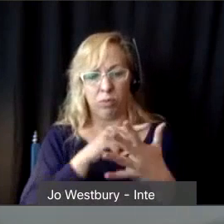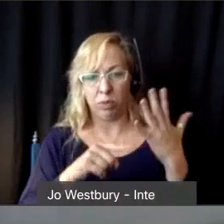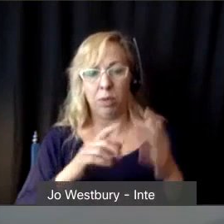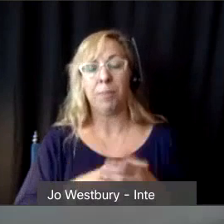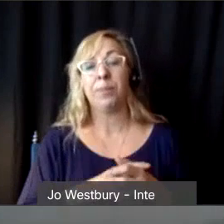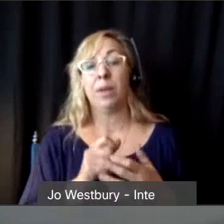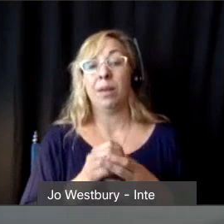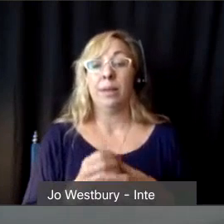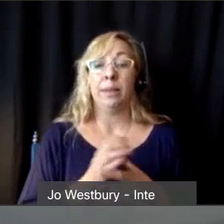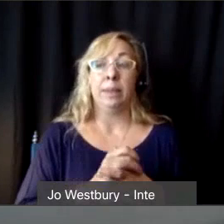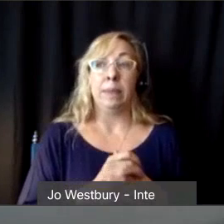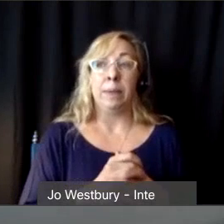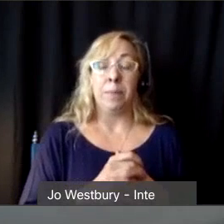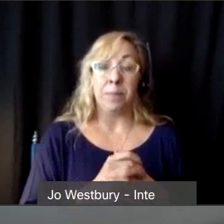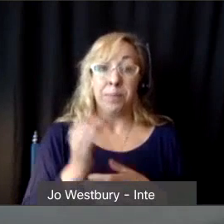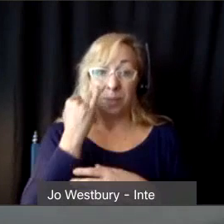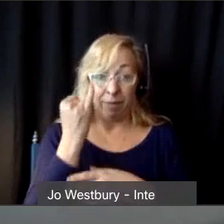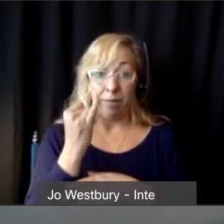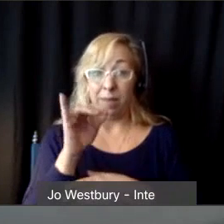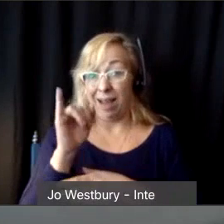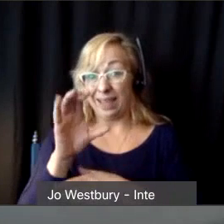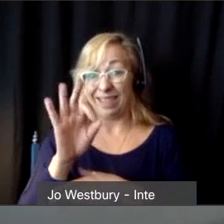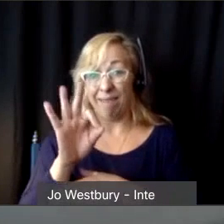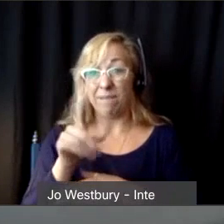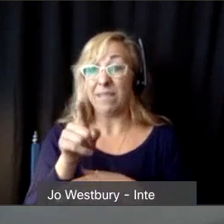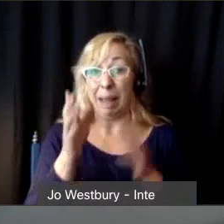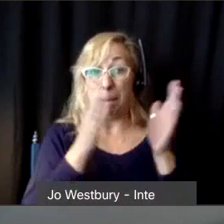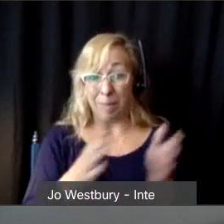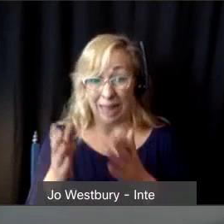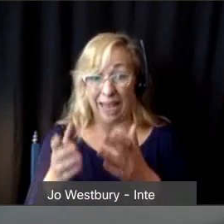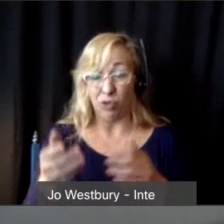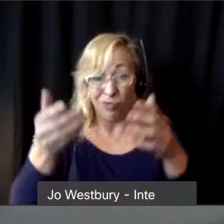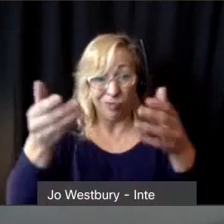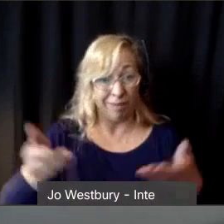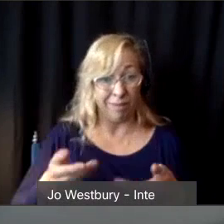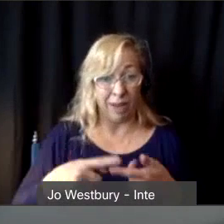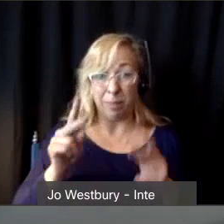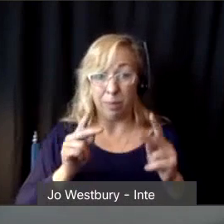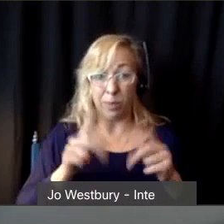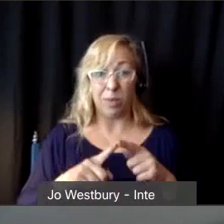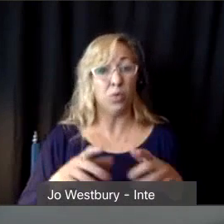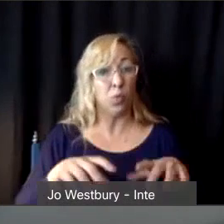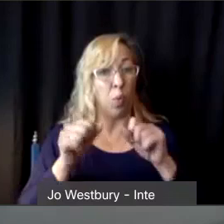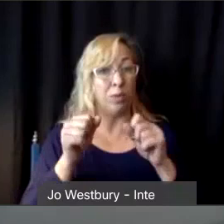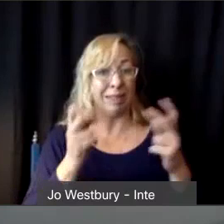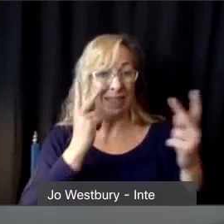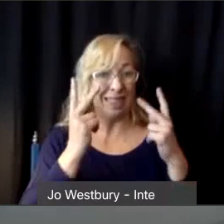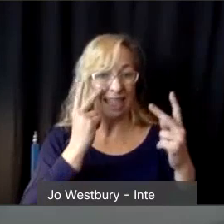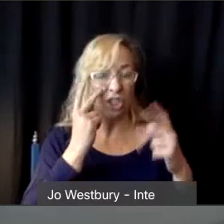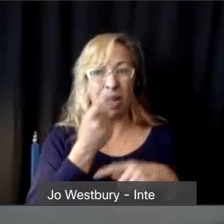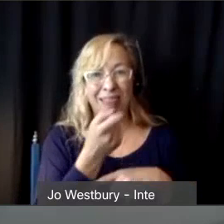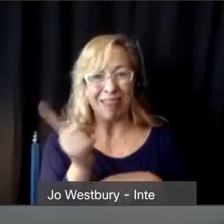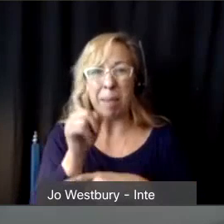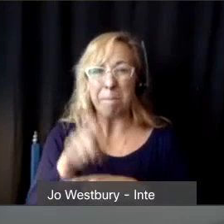Any ICF that plans to have visitation, they must ensure that that